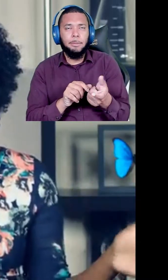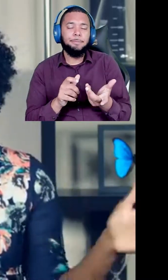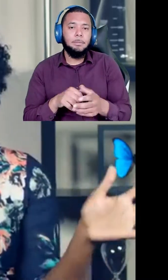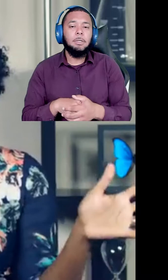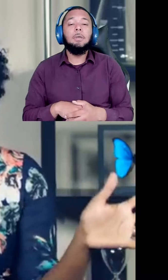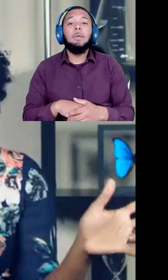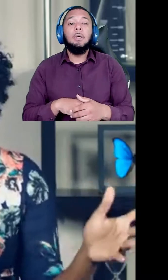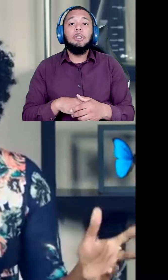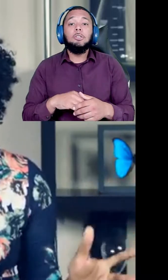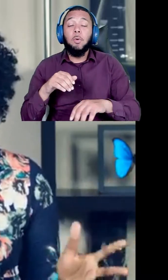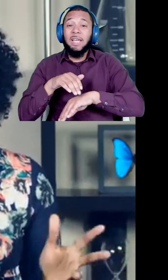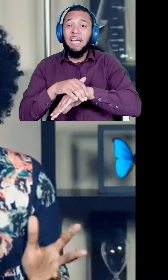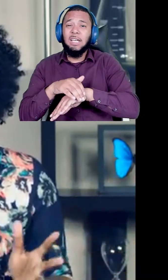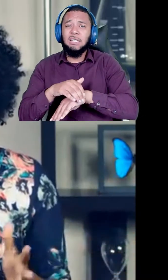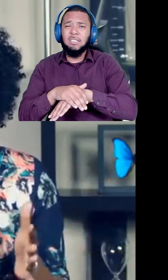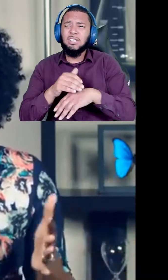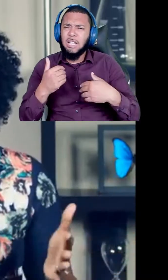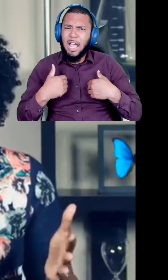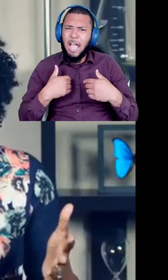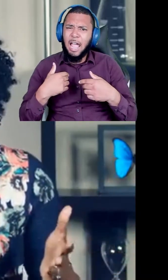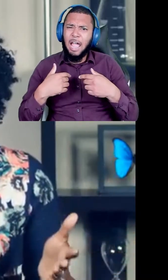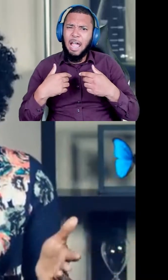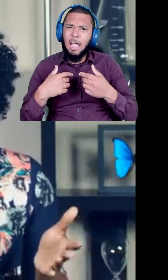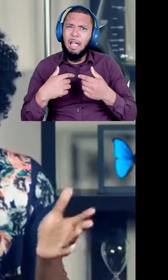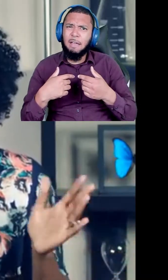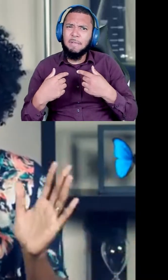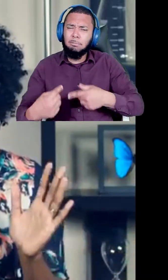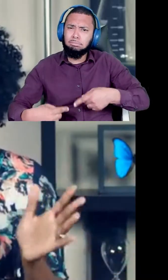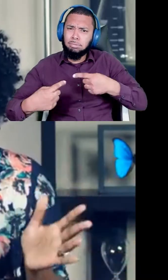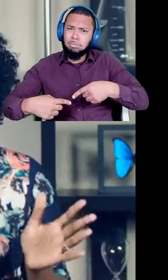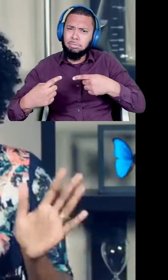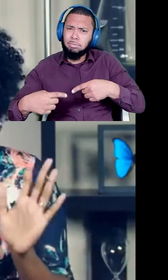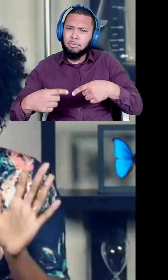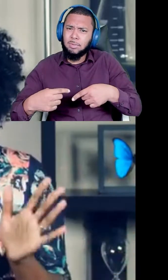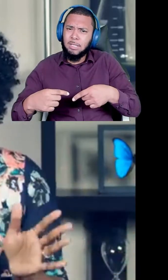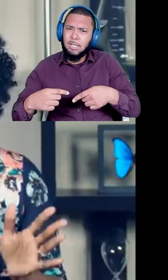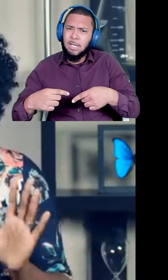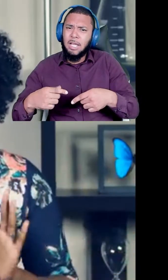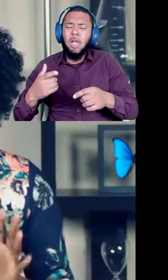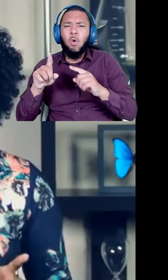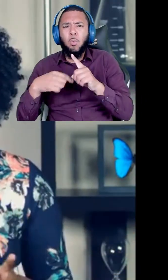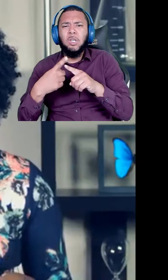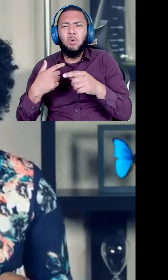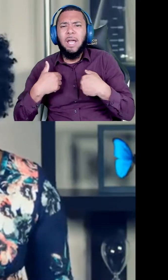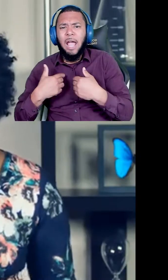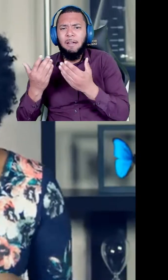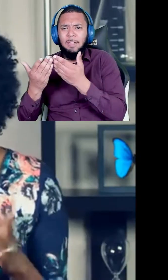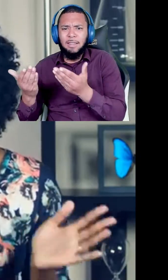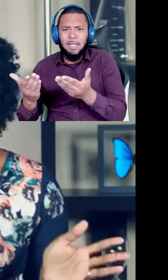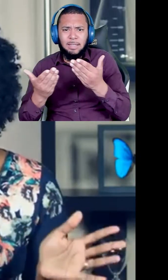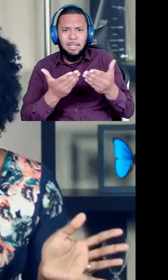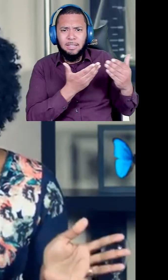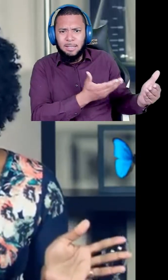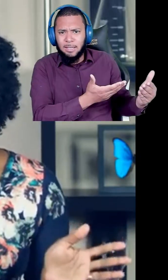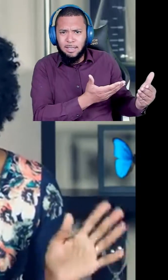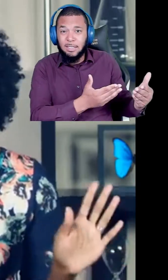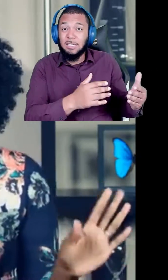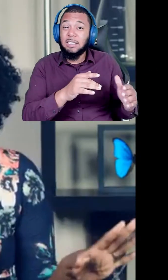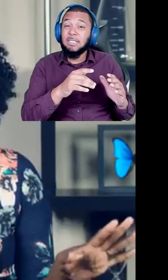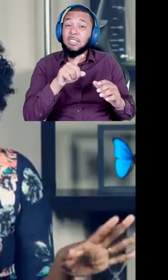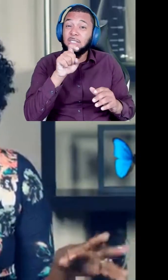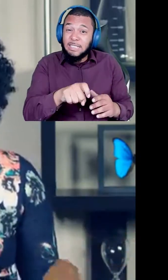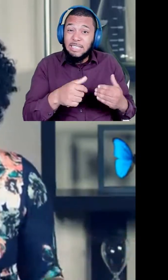English there's this debate like in a series does the last comma really have to be there? Technically